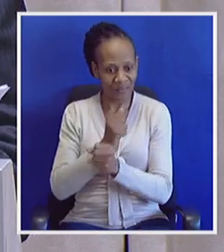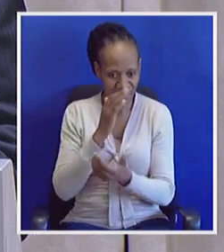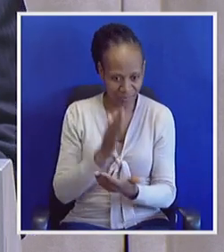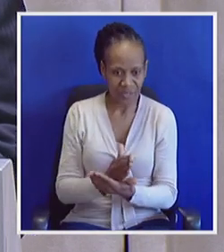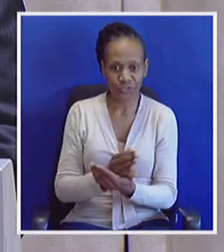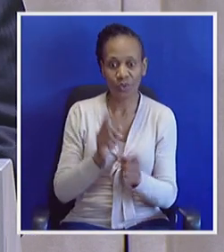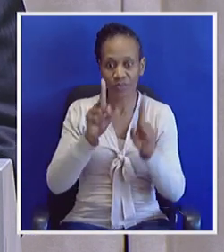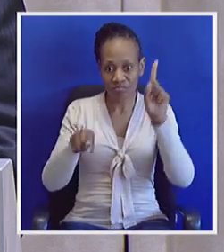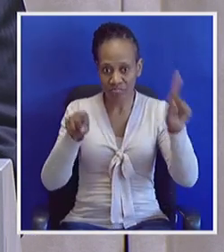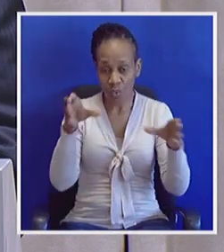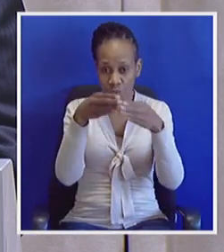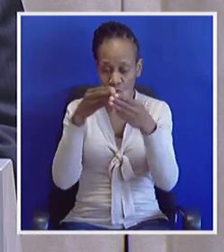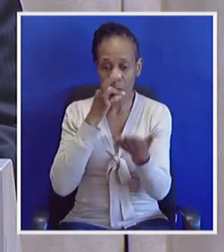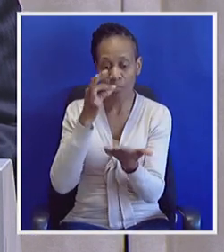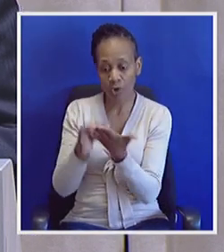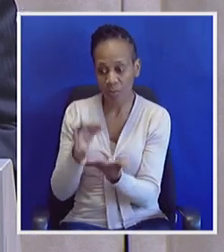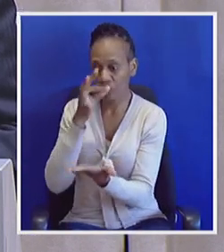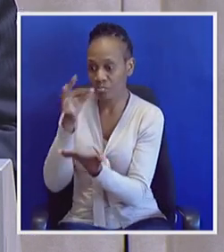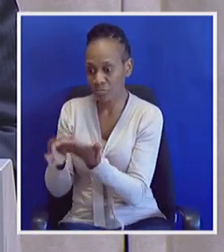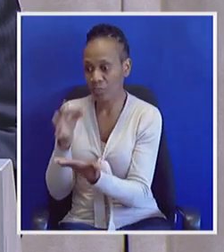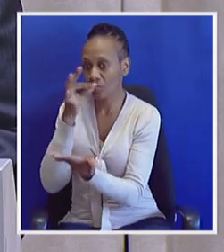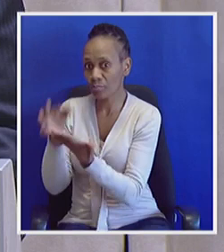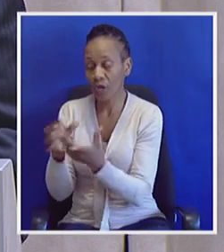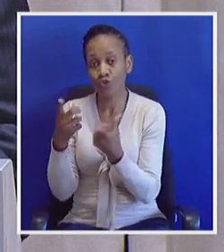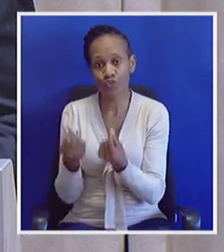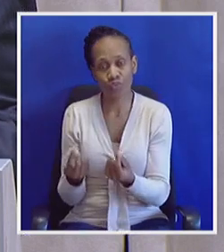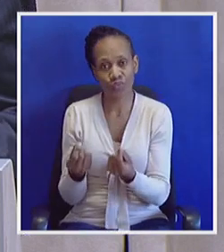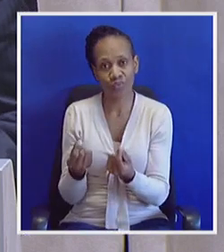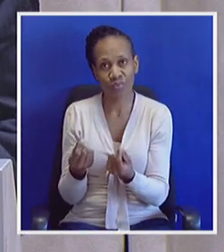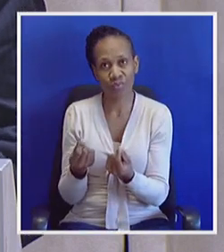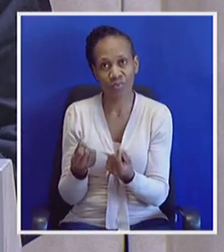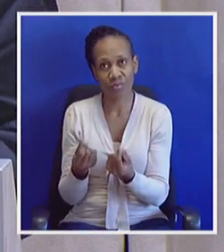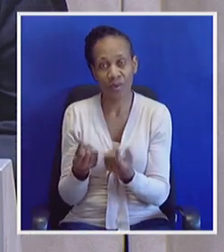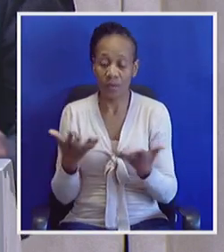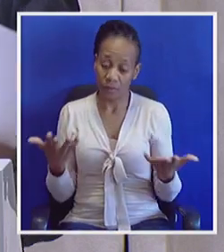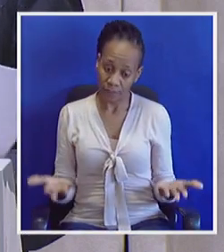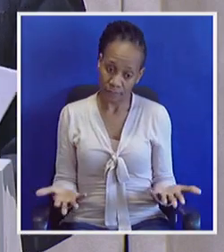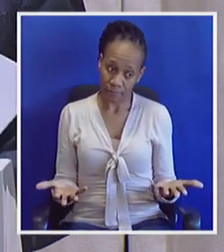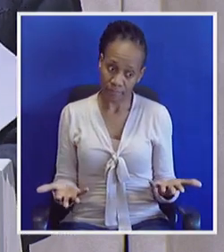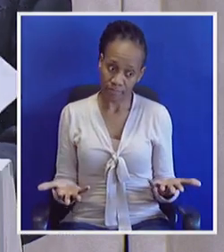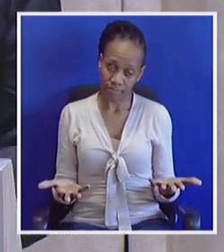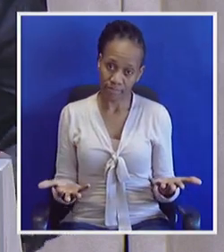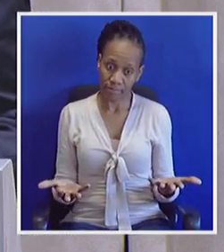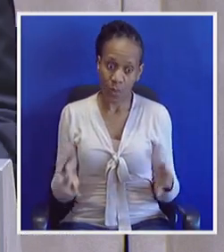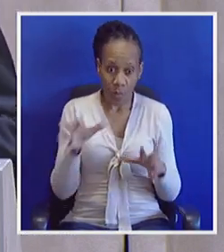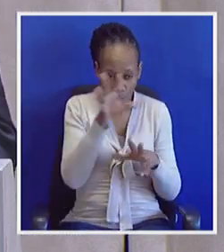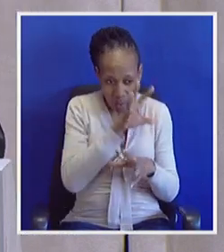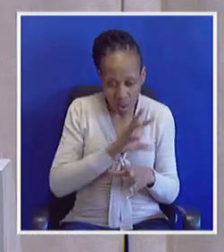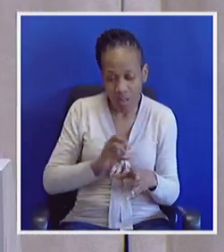proposals for alternative ownership models. And this is clearly in line with